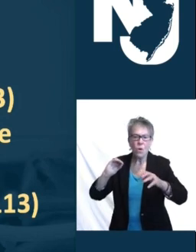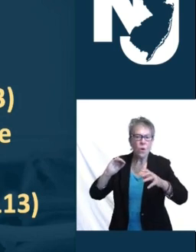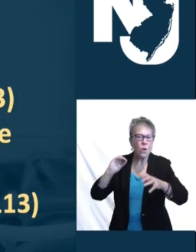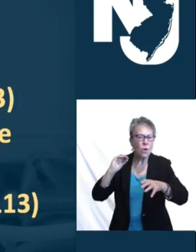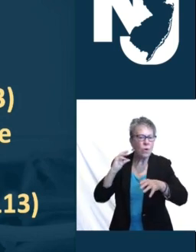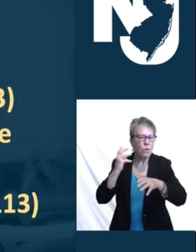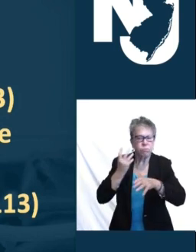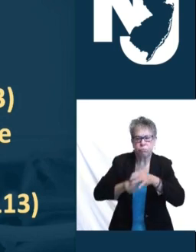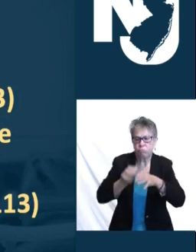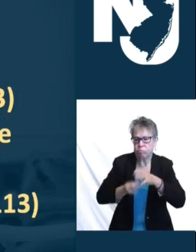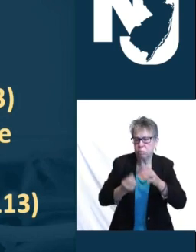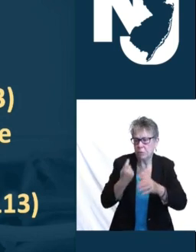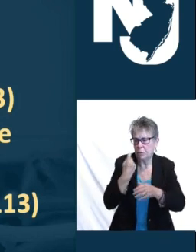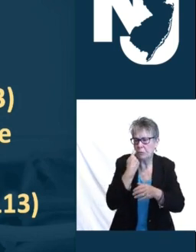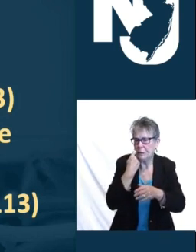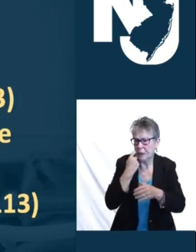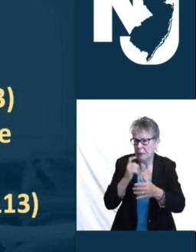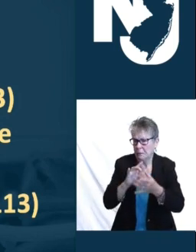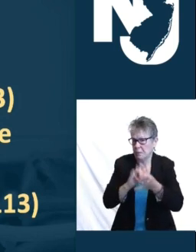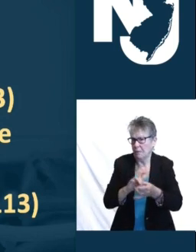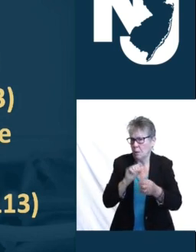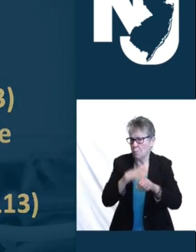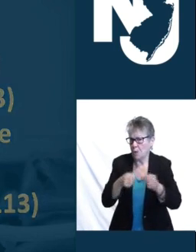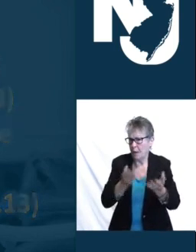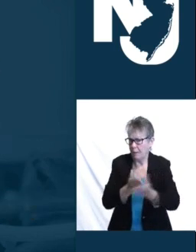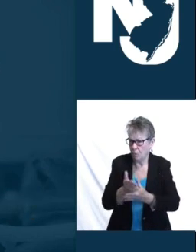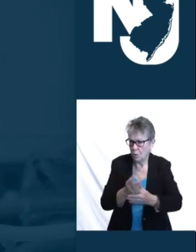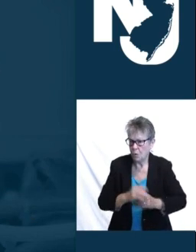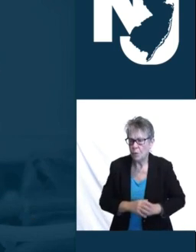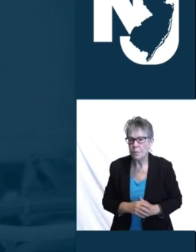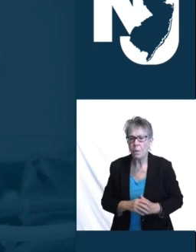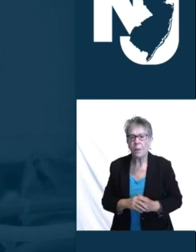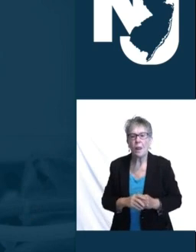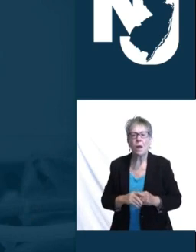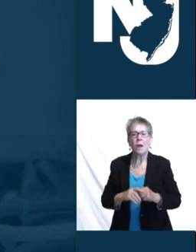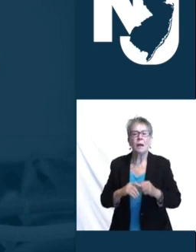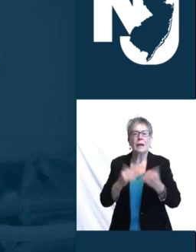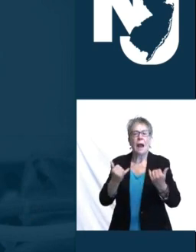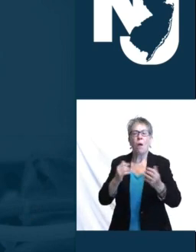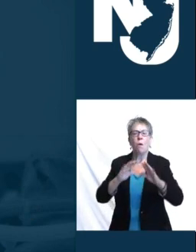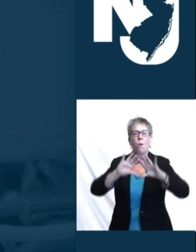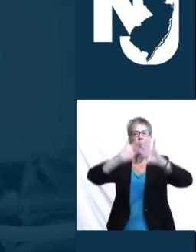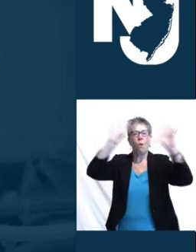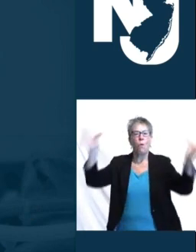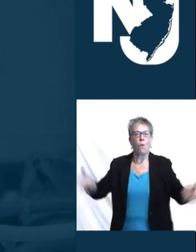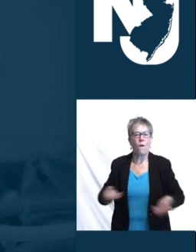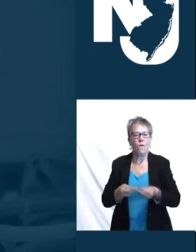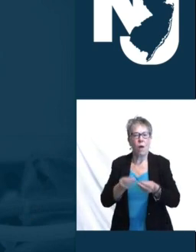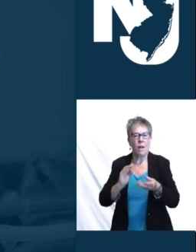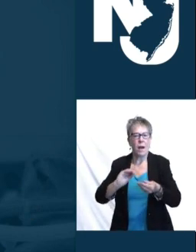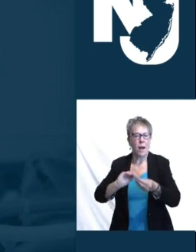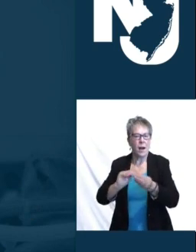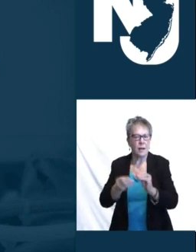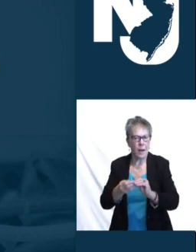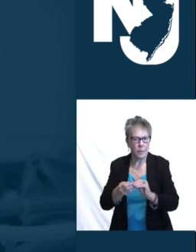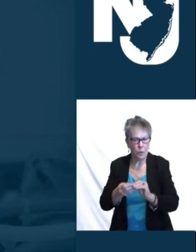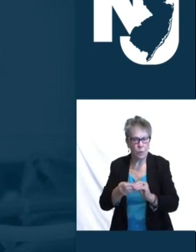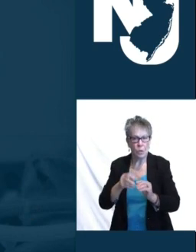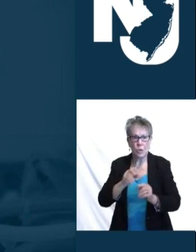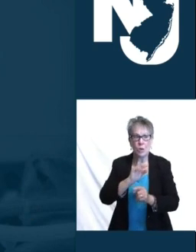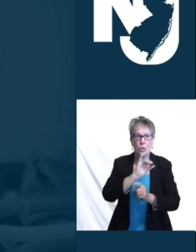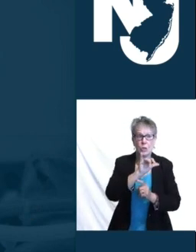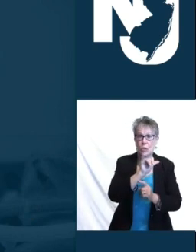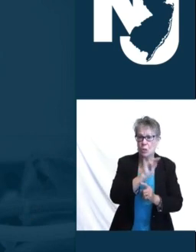fully vaccinated. Now let's step back and look at the overall numbers again, and this is from January 19th